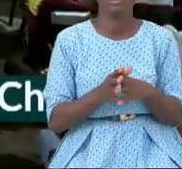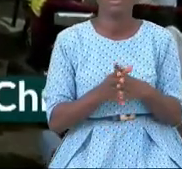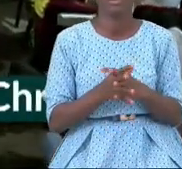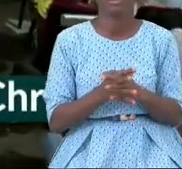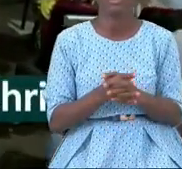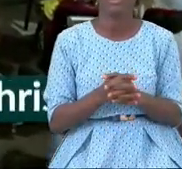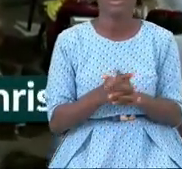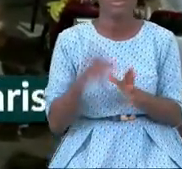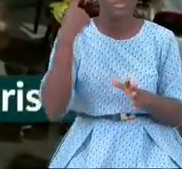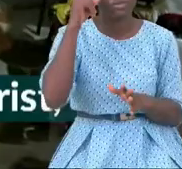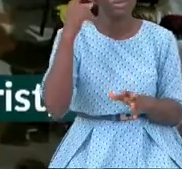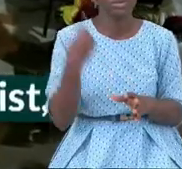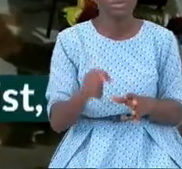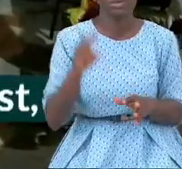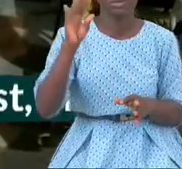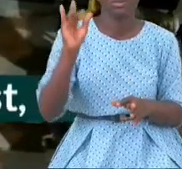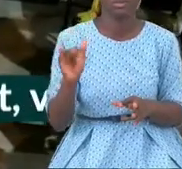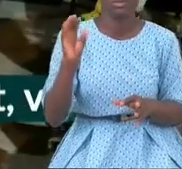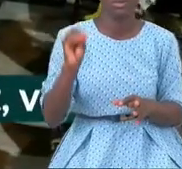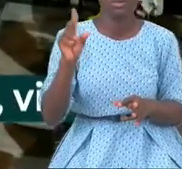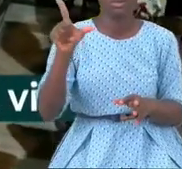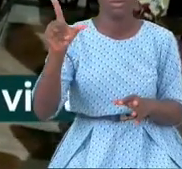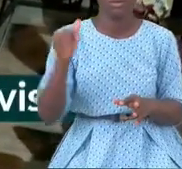Now, counselors, let's know the progress.